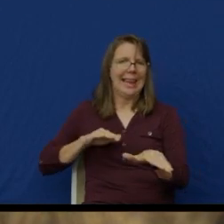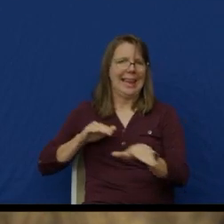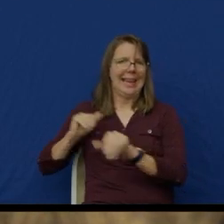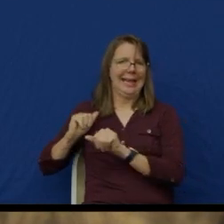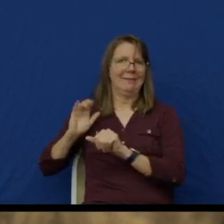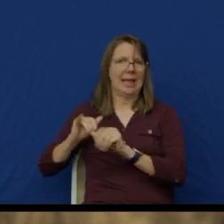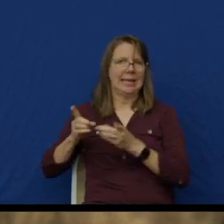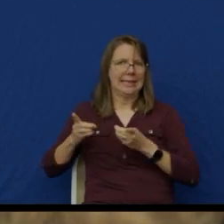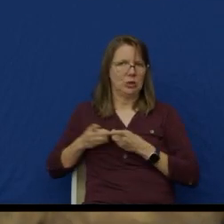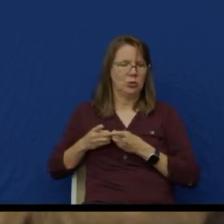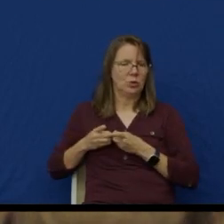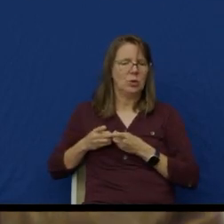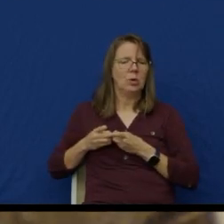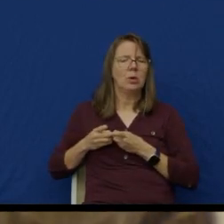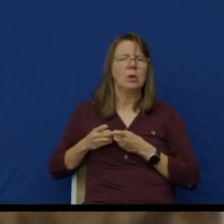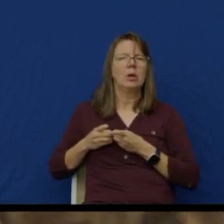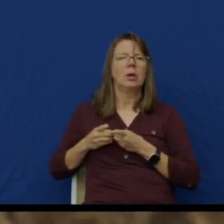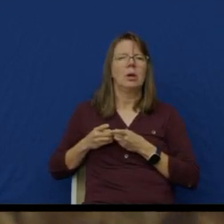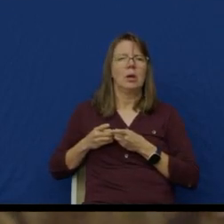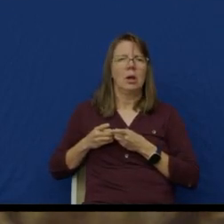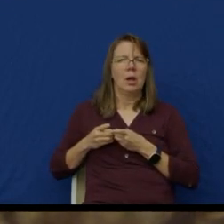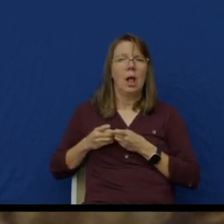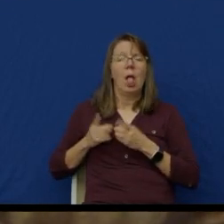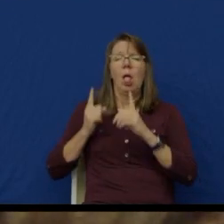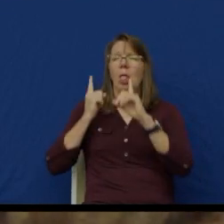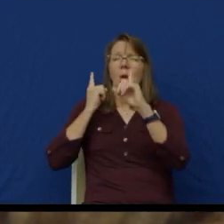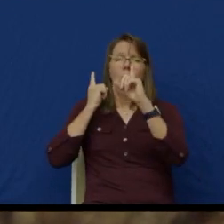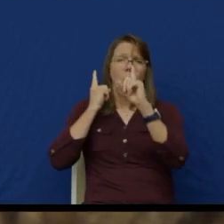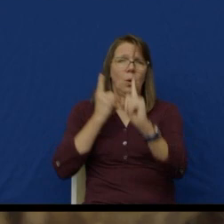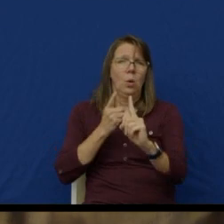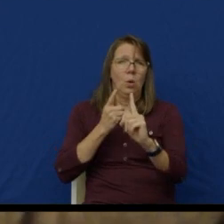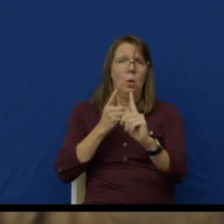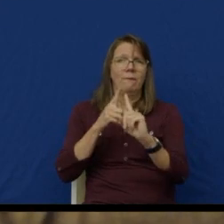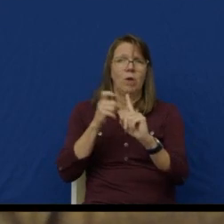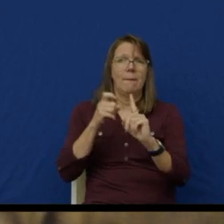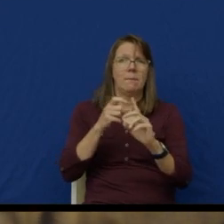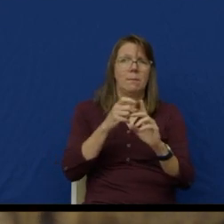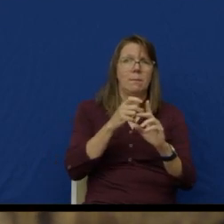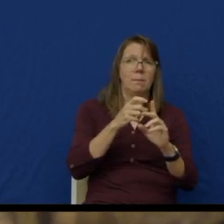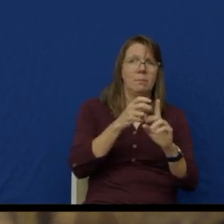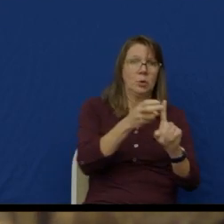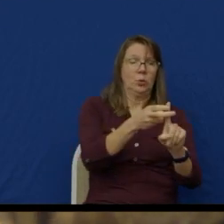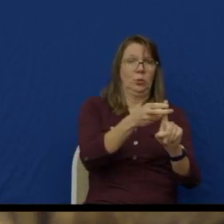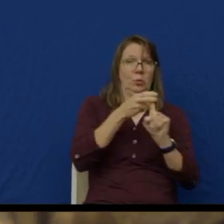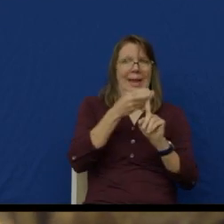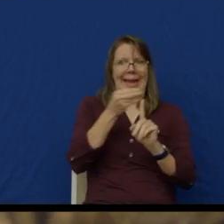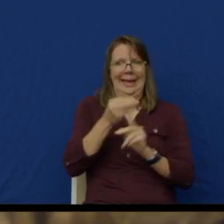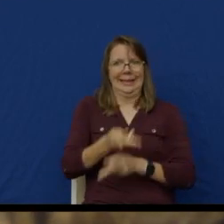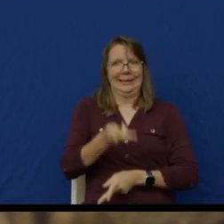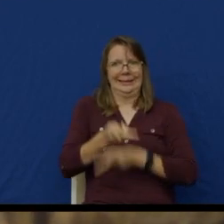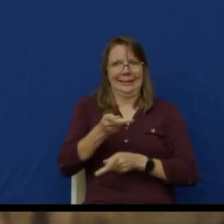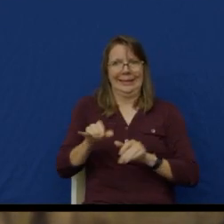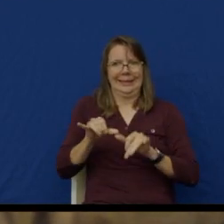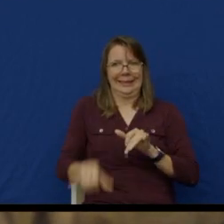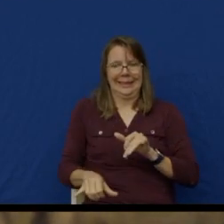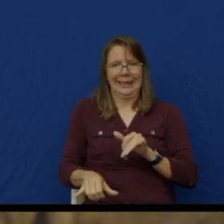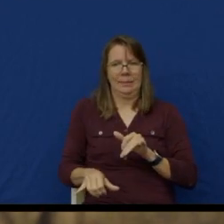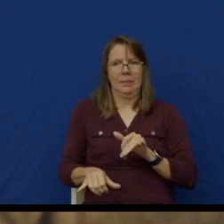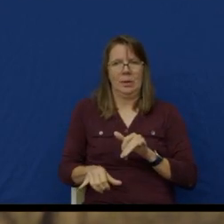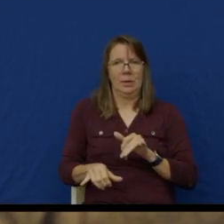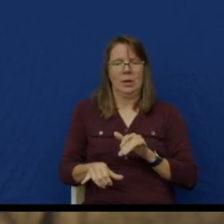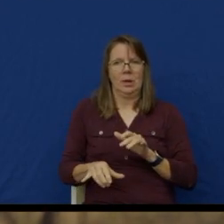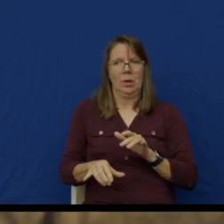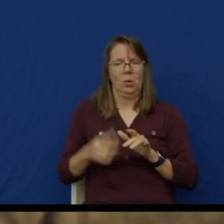and certified staff, but really the goal, I think, from the recruitment and retention standpoint is to survey those early career teachers that are